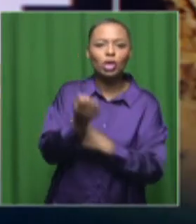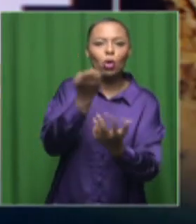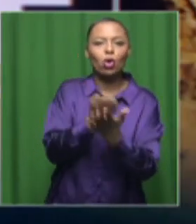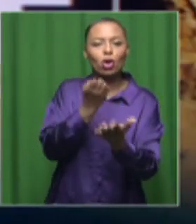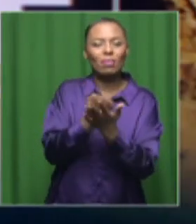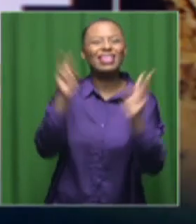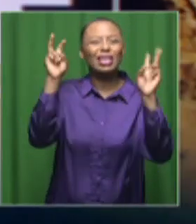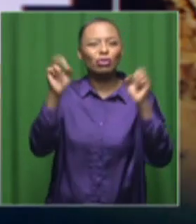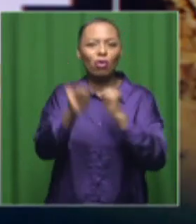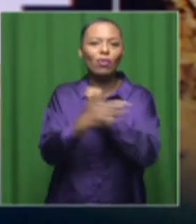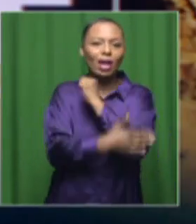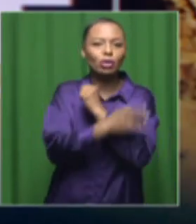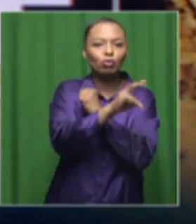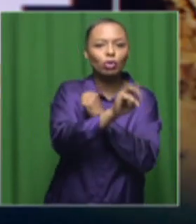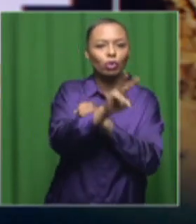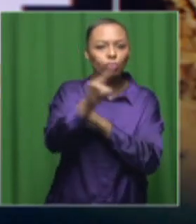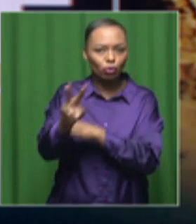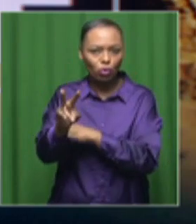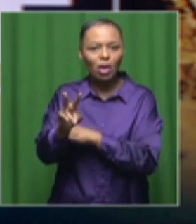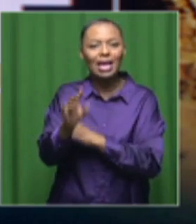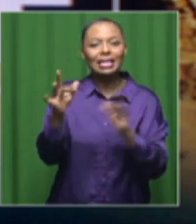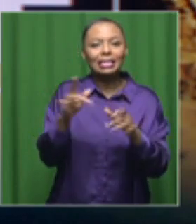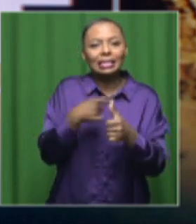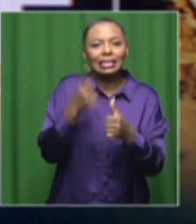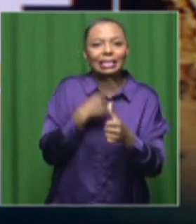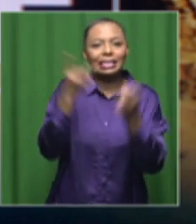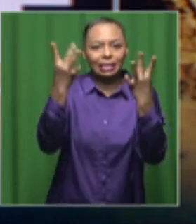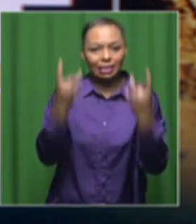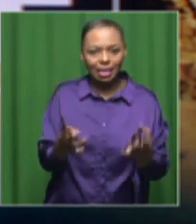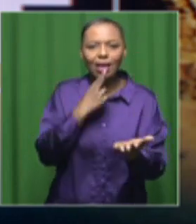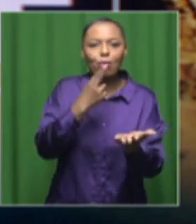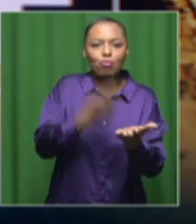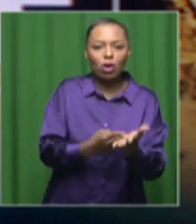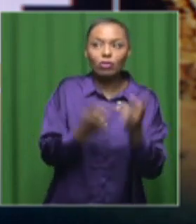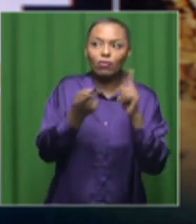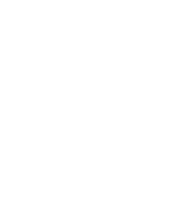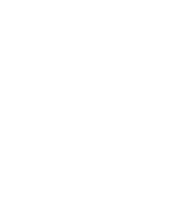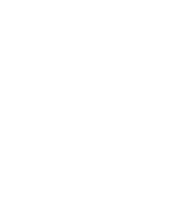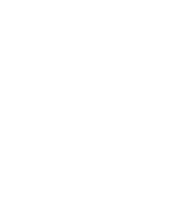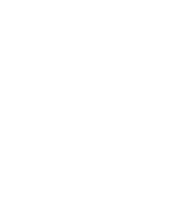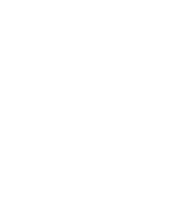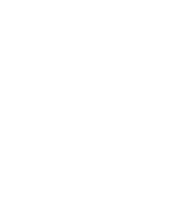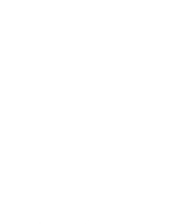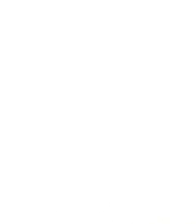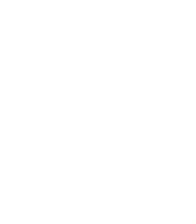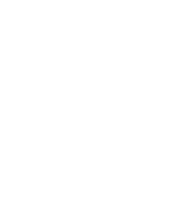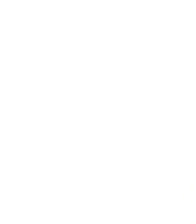of the country following the 2022 Census Report that was released by Stats SA yesterday.